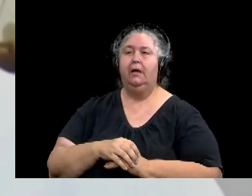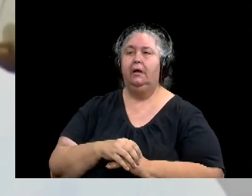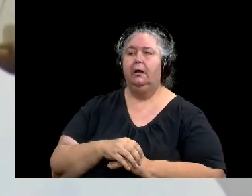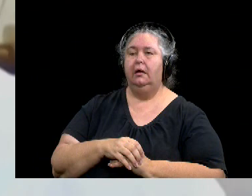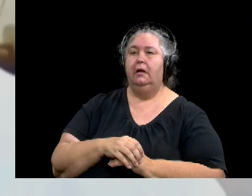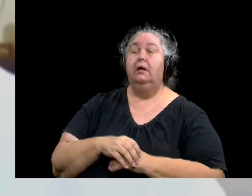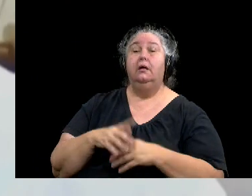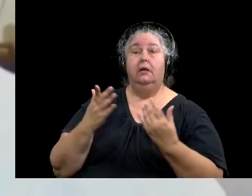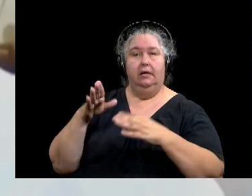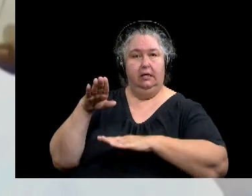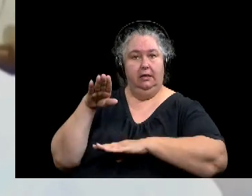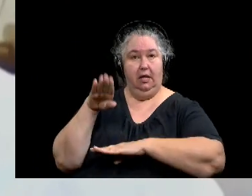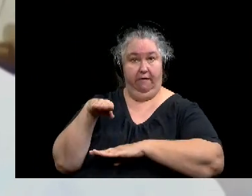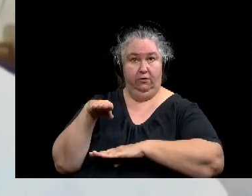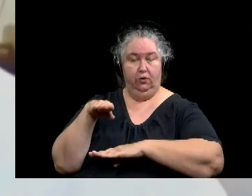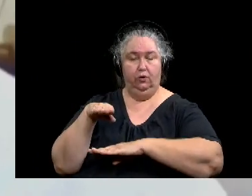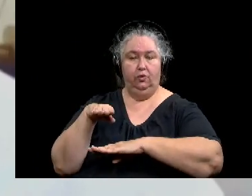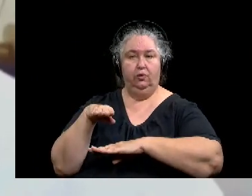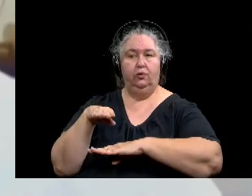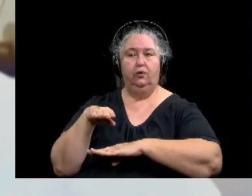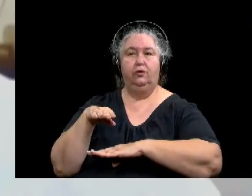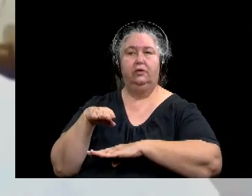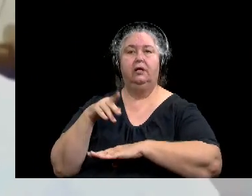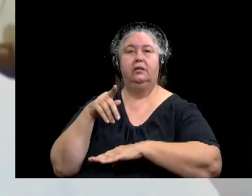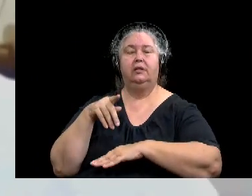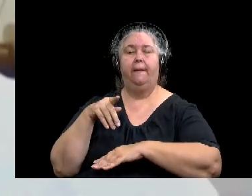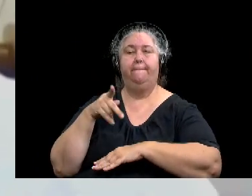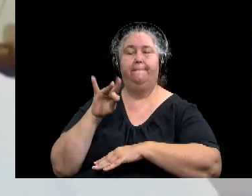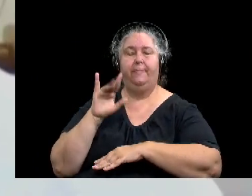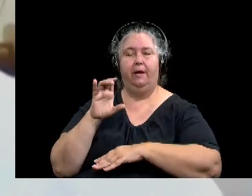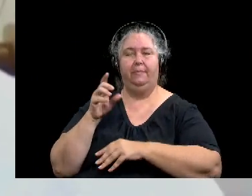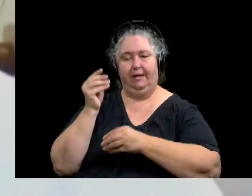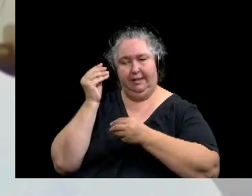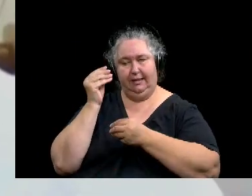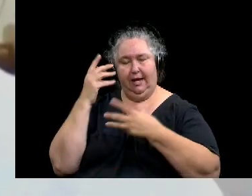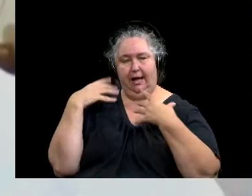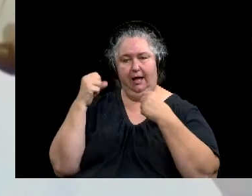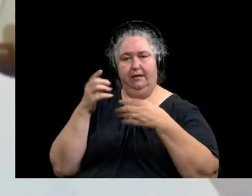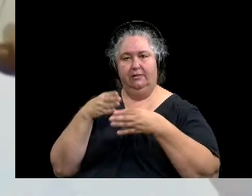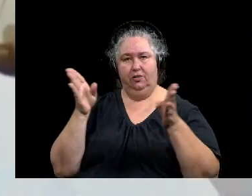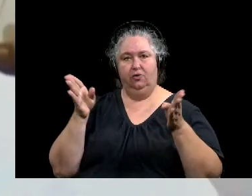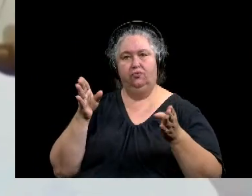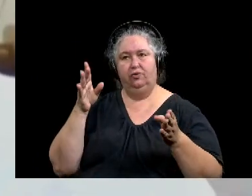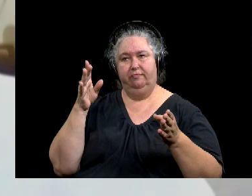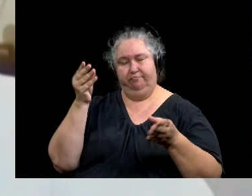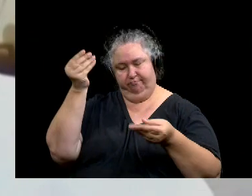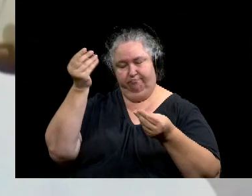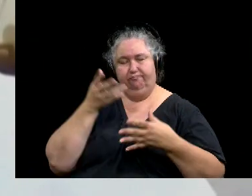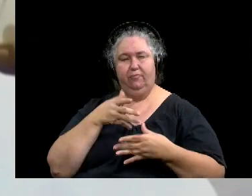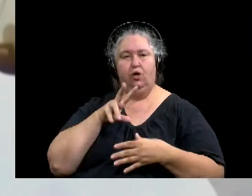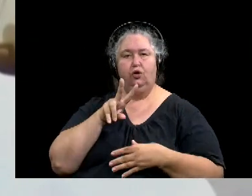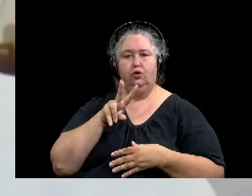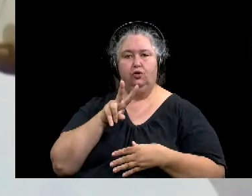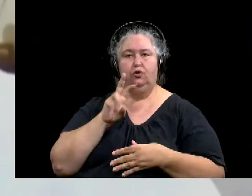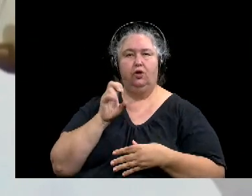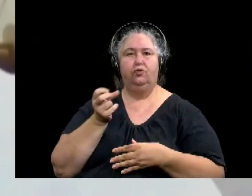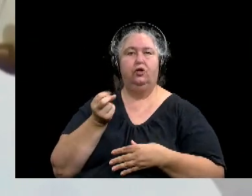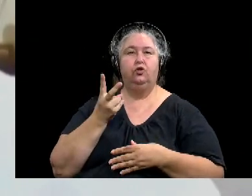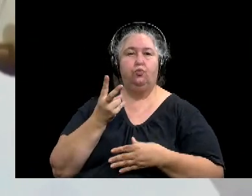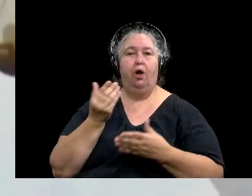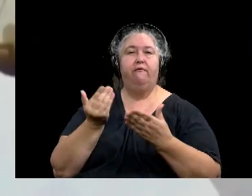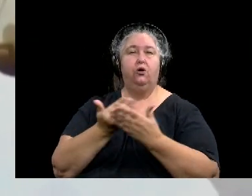this afternoon, the Public Health District has received notification of 212 new cases